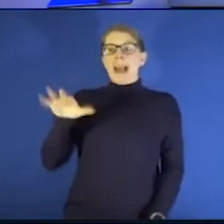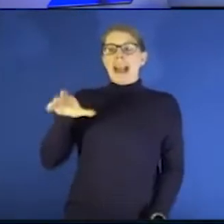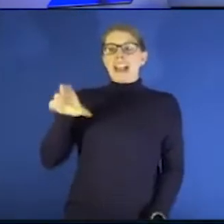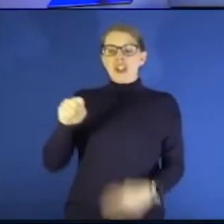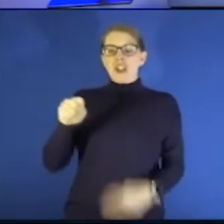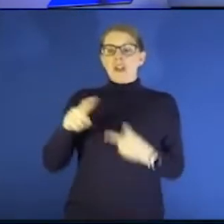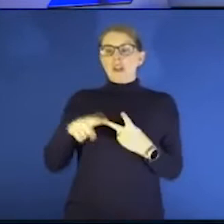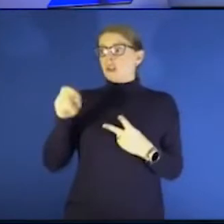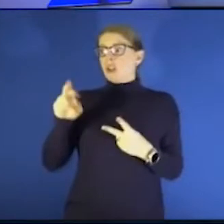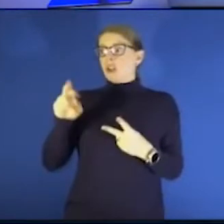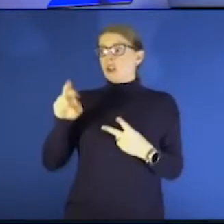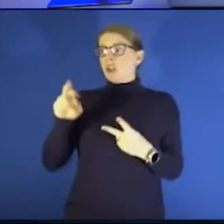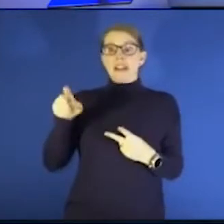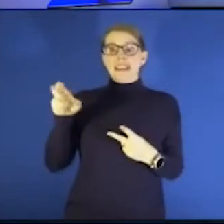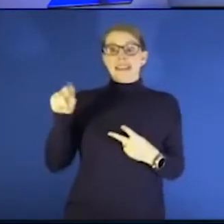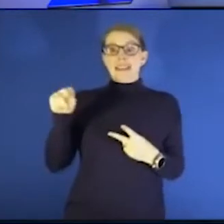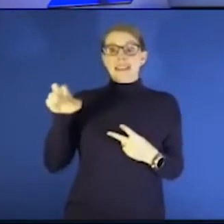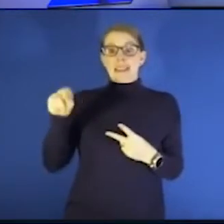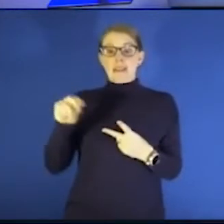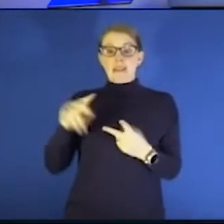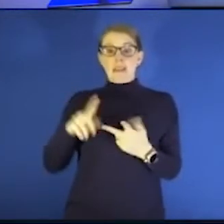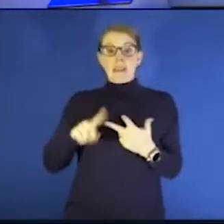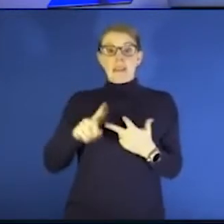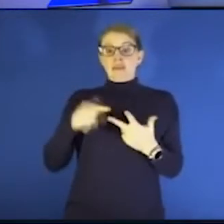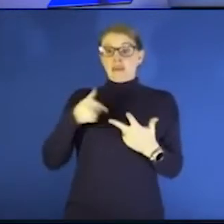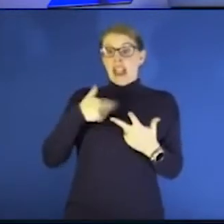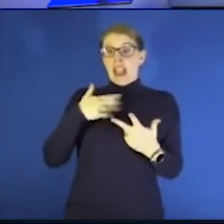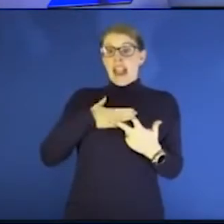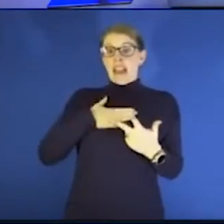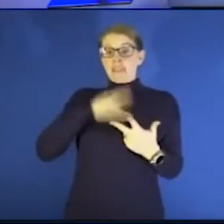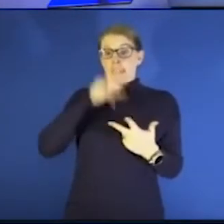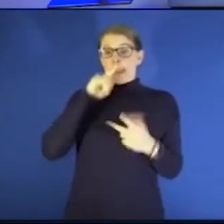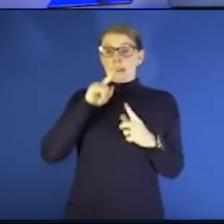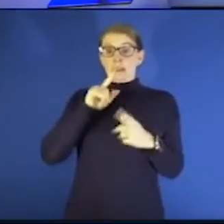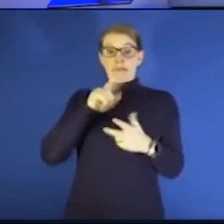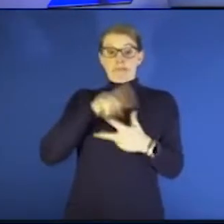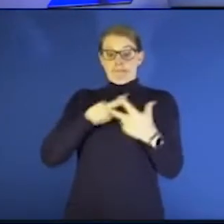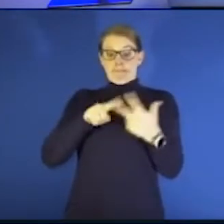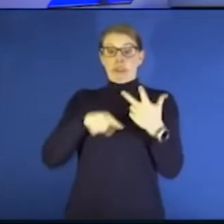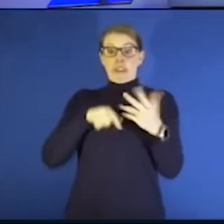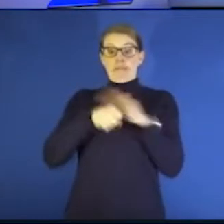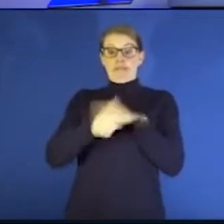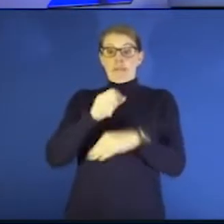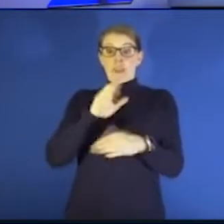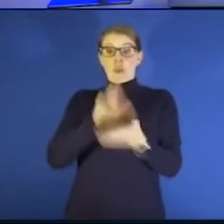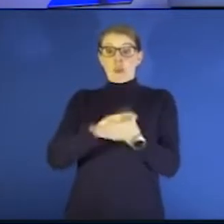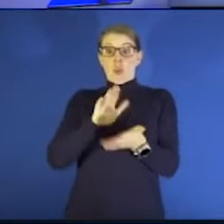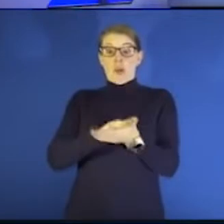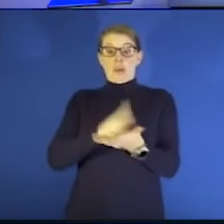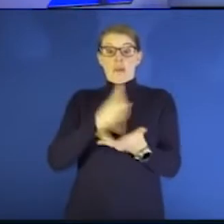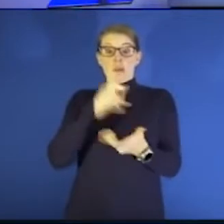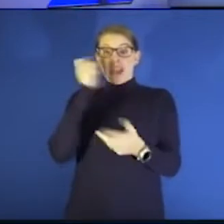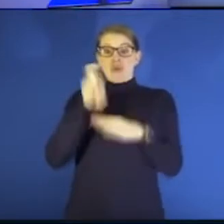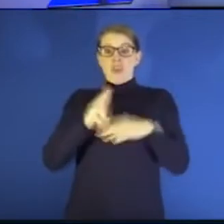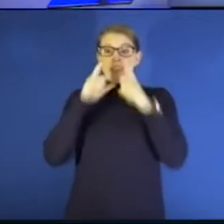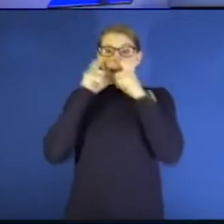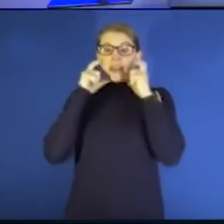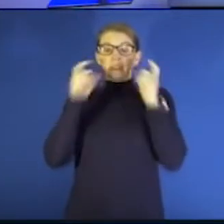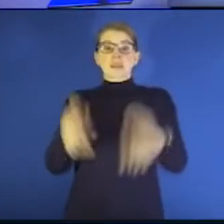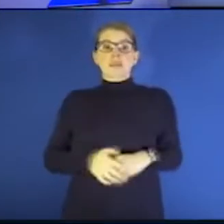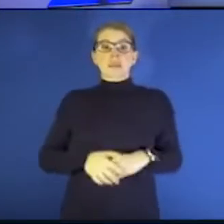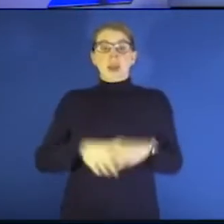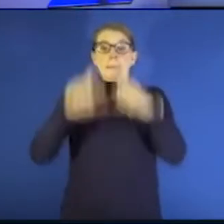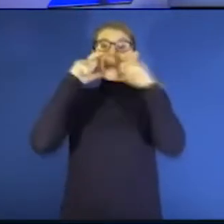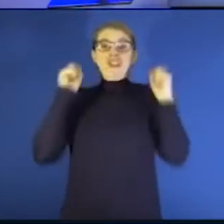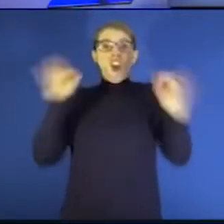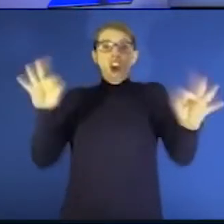school. And that was the one place that I thought was doing it really, really well. Everybody following the rules, wearing the mask. Right. Yeah. I think you can just say, guys, they took their masks off. Yes.